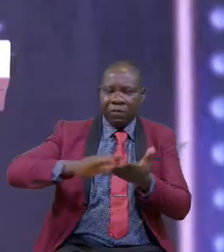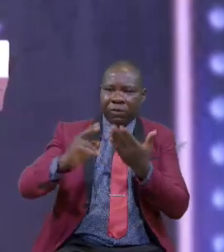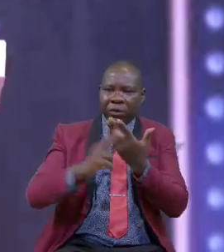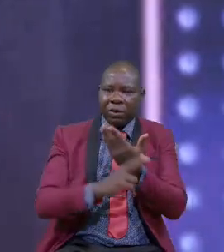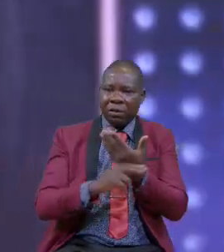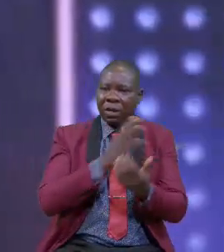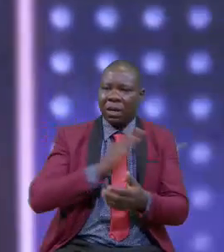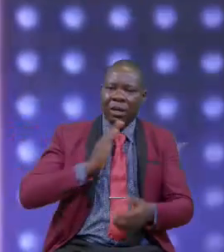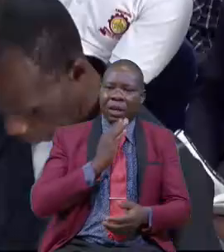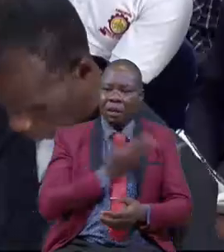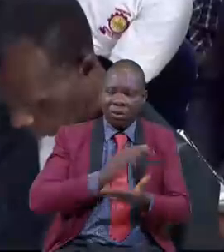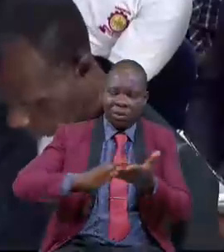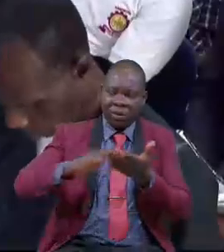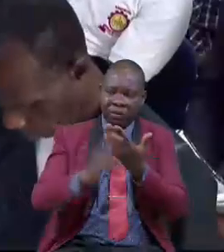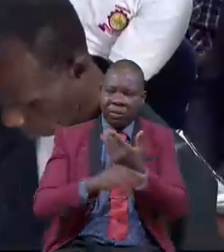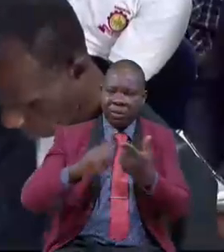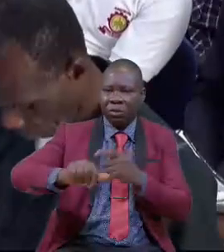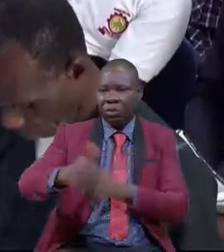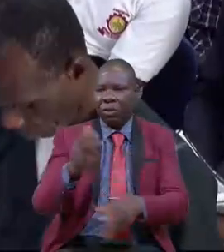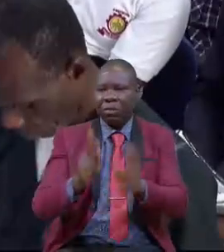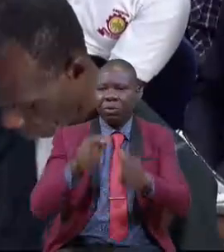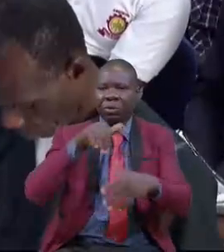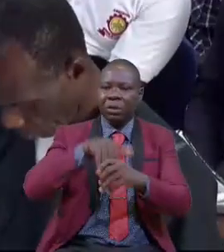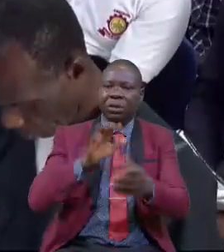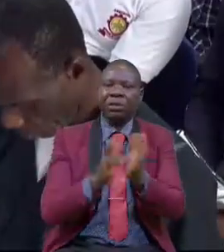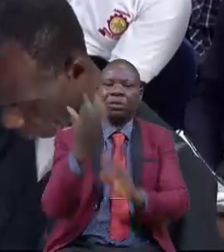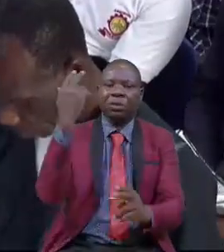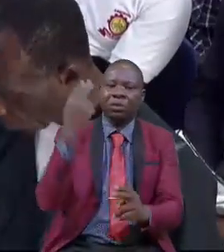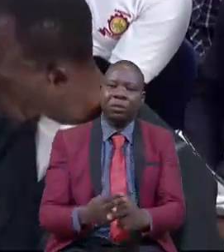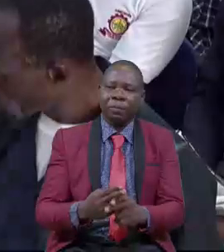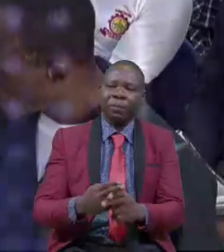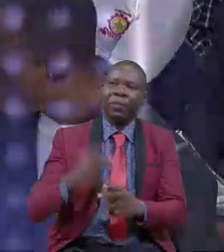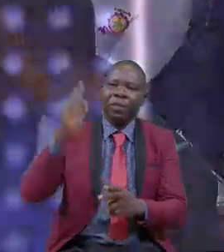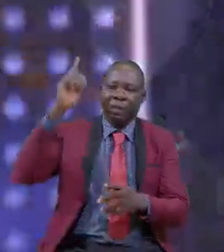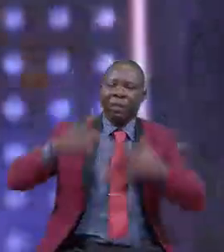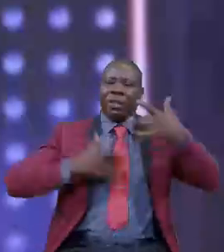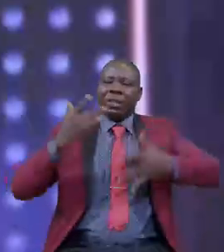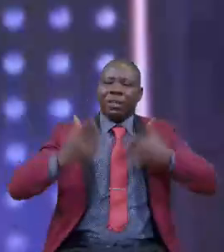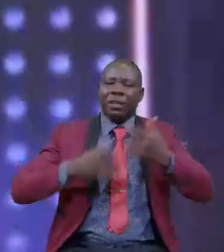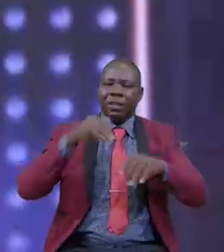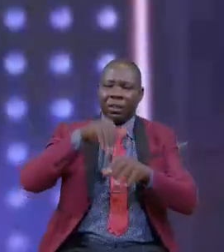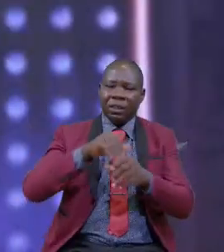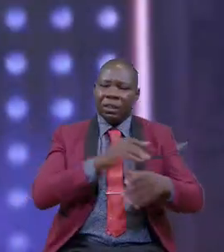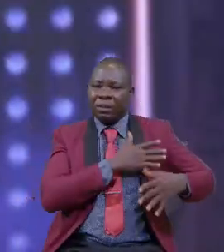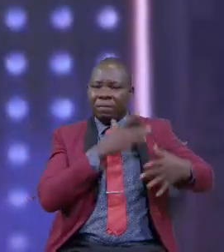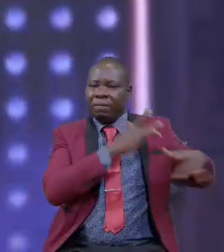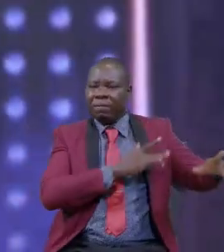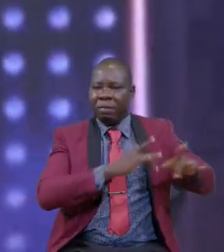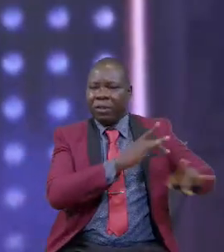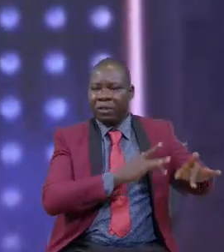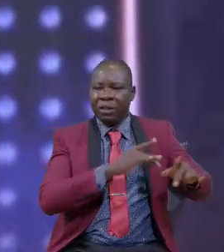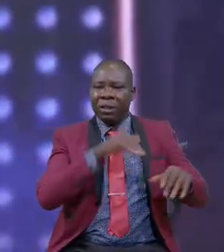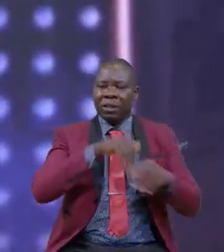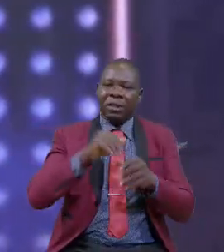in Jesus' name. He delighteth in mercy. Look at verse 19. Verse 19